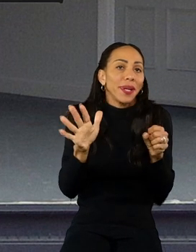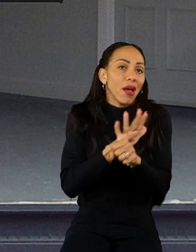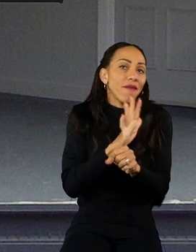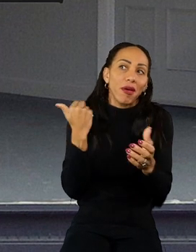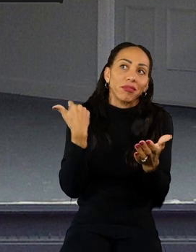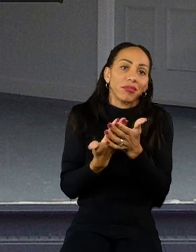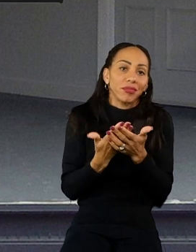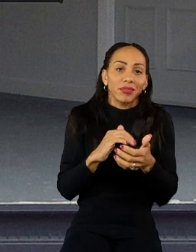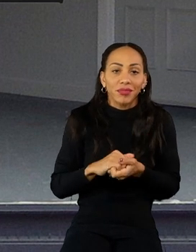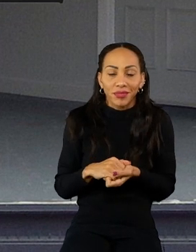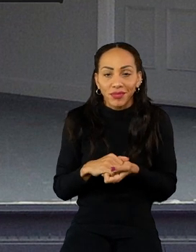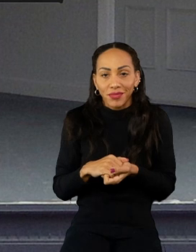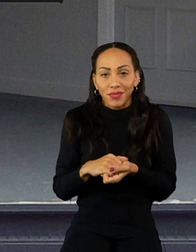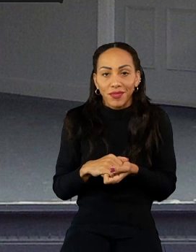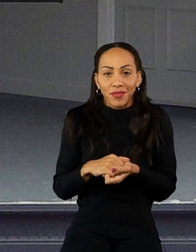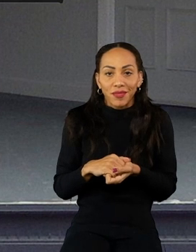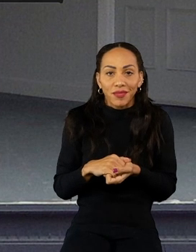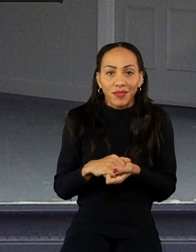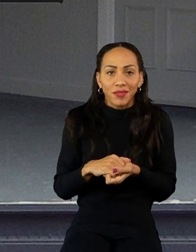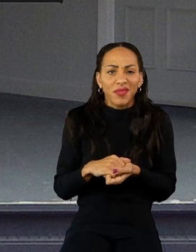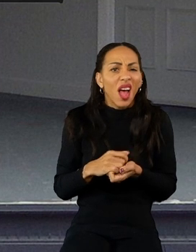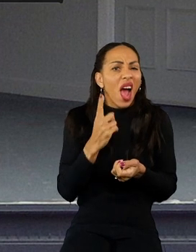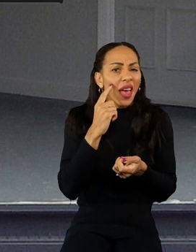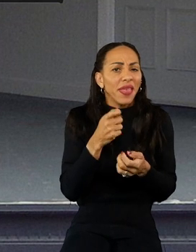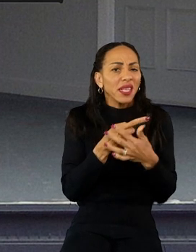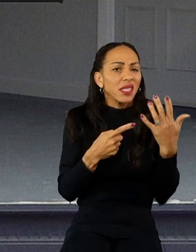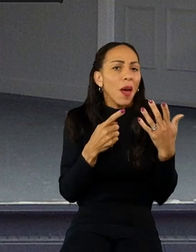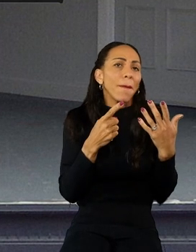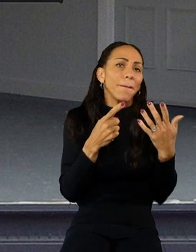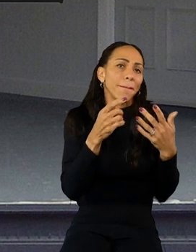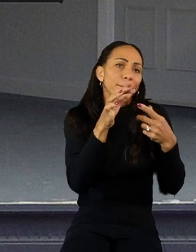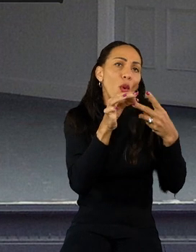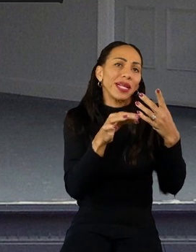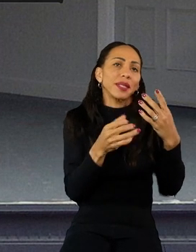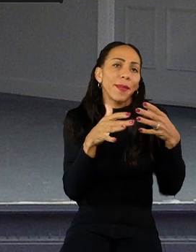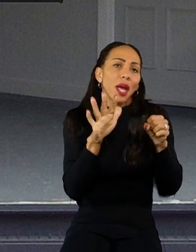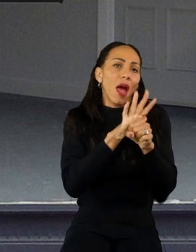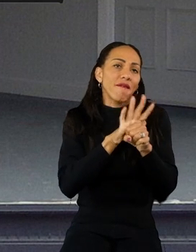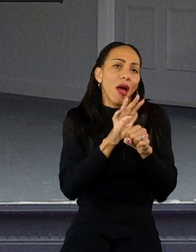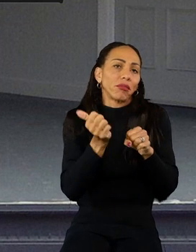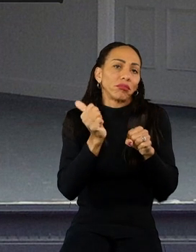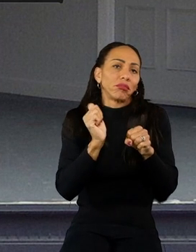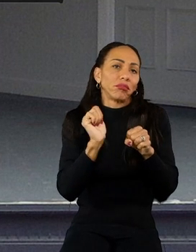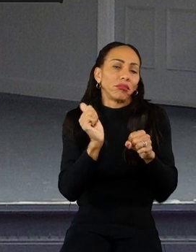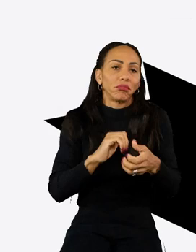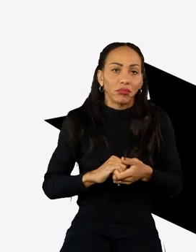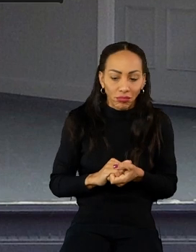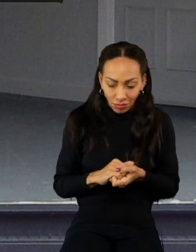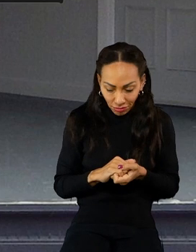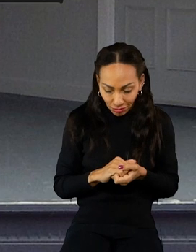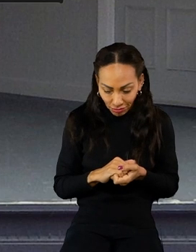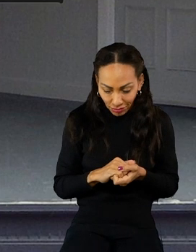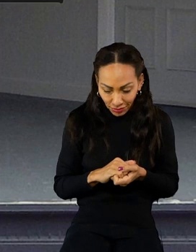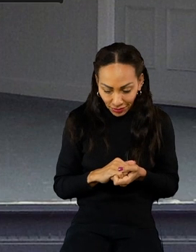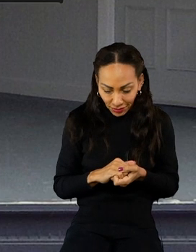talk about anything else that we discussed. And there's some things that are there actually that we wanted to try and discuss. I think we've covered some of these